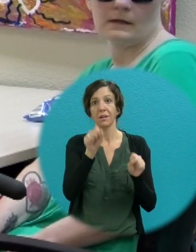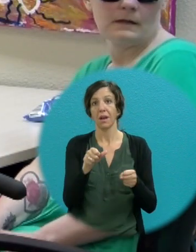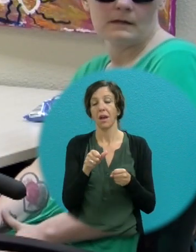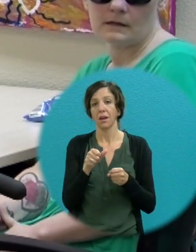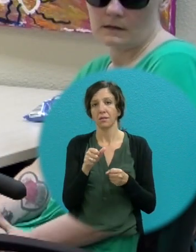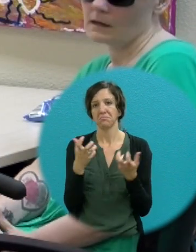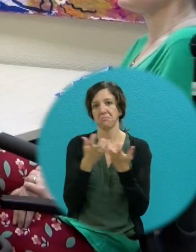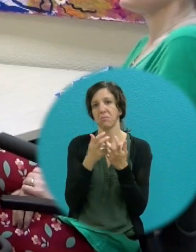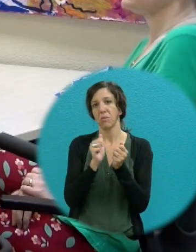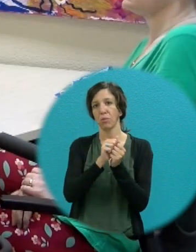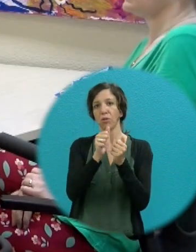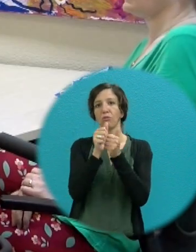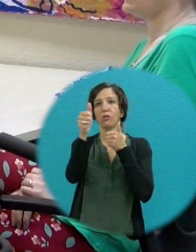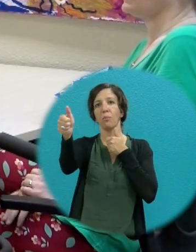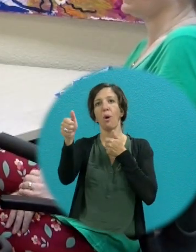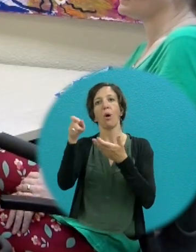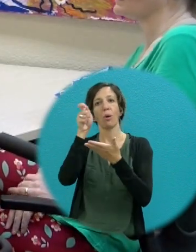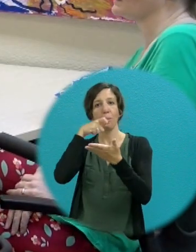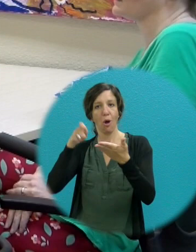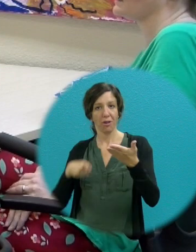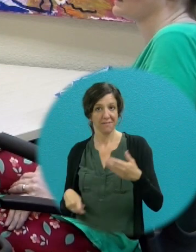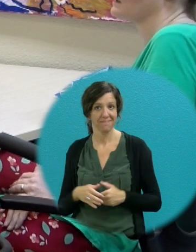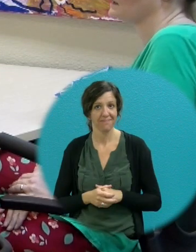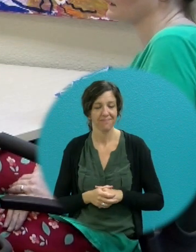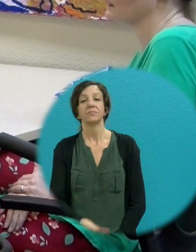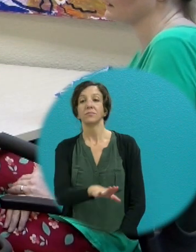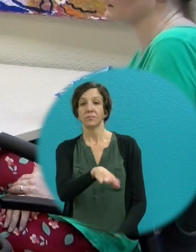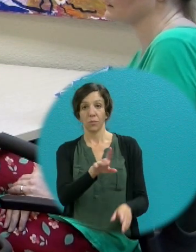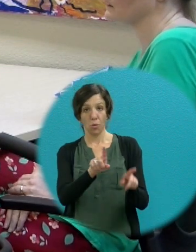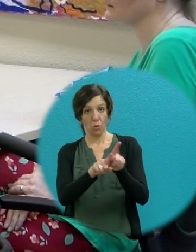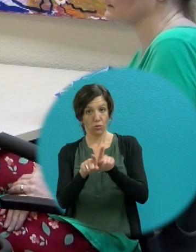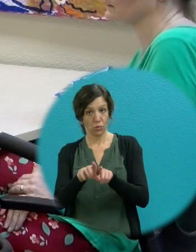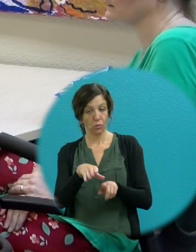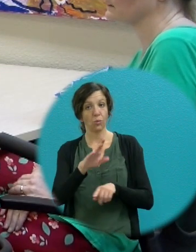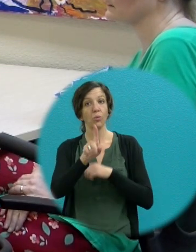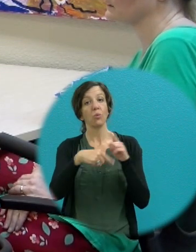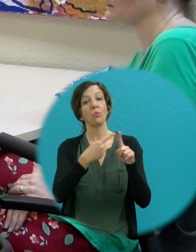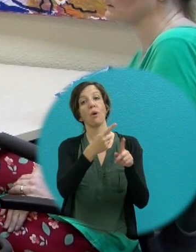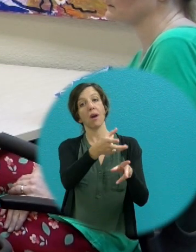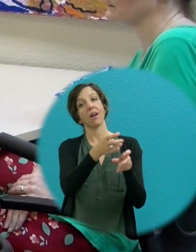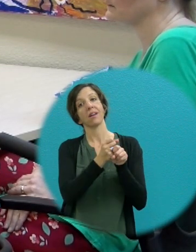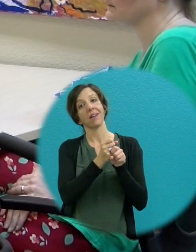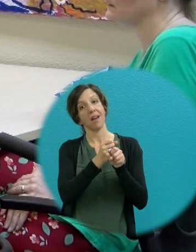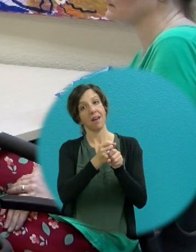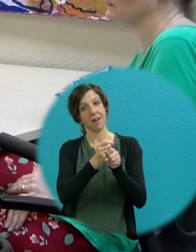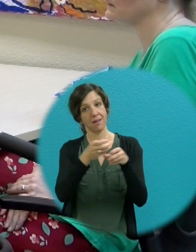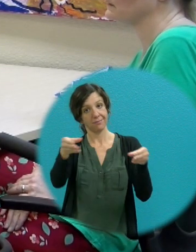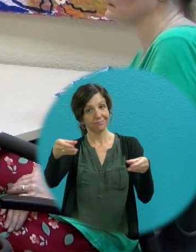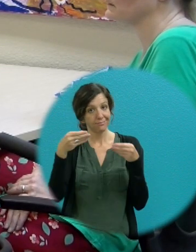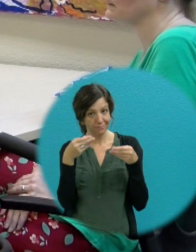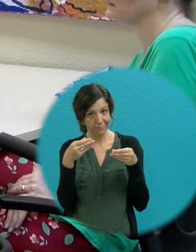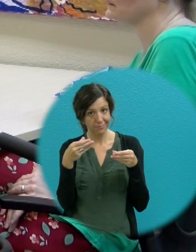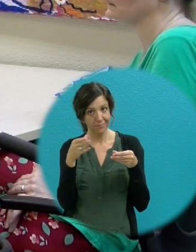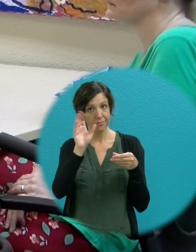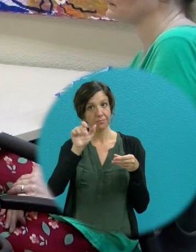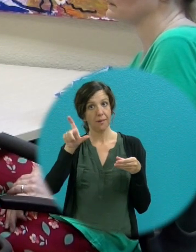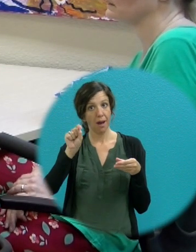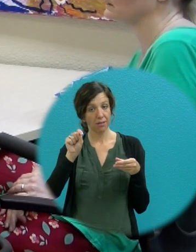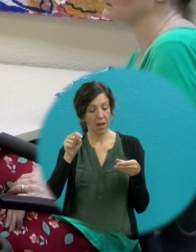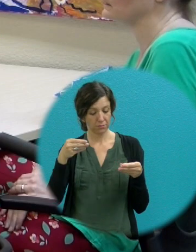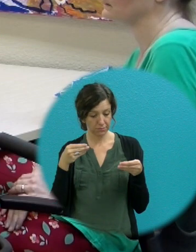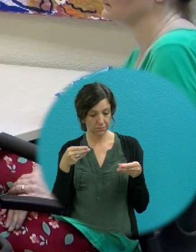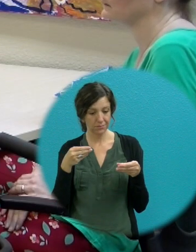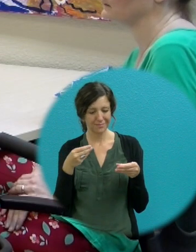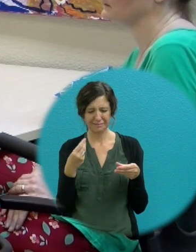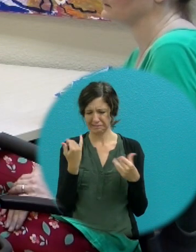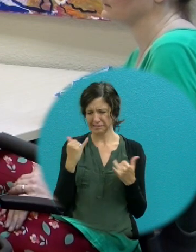your remote marking. And if additionally, when you receive your ballot materials, if you have any questions, you could feel free